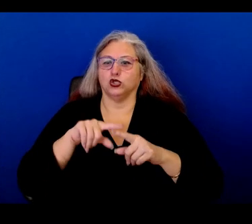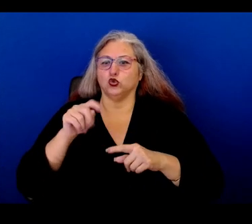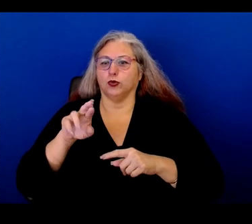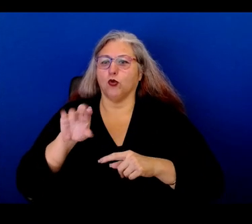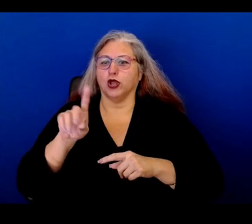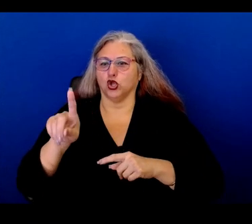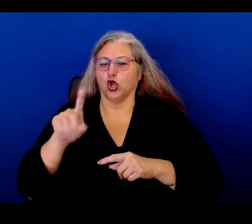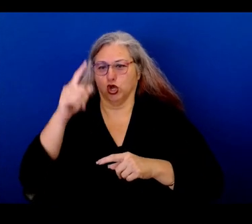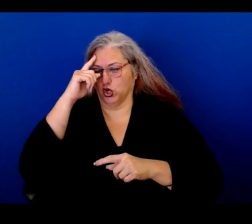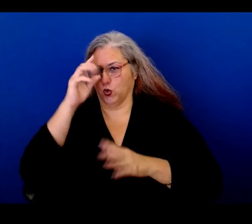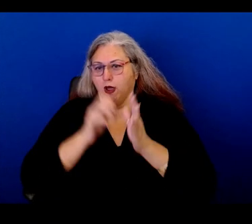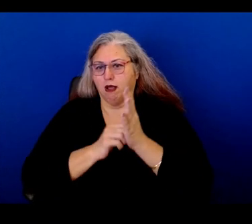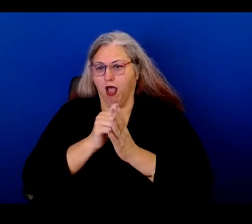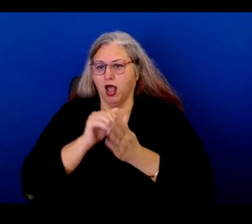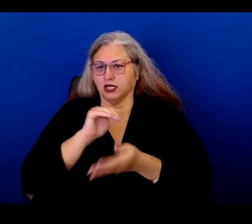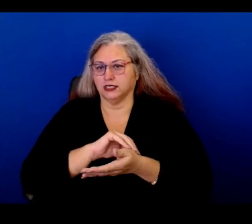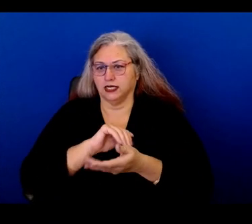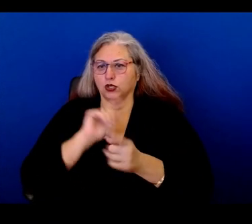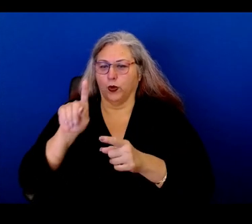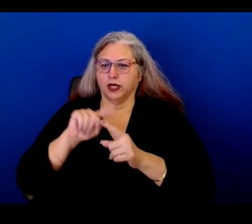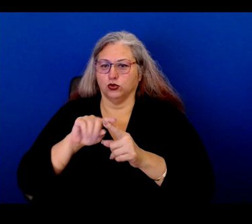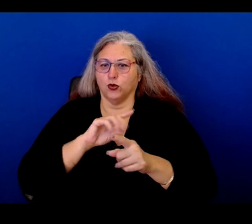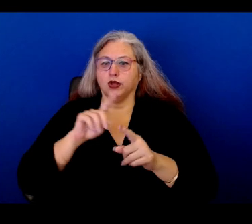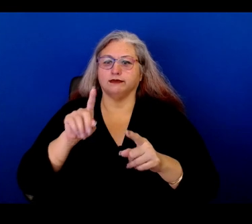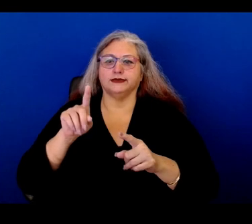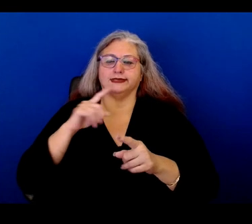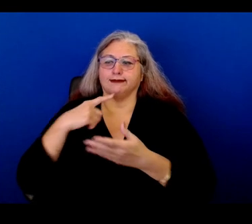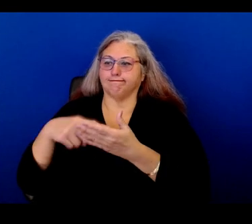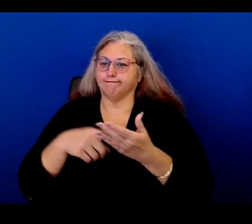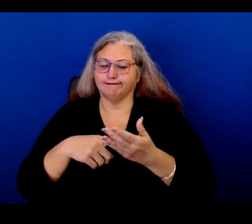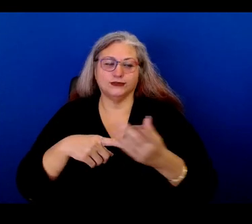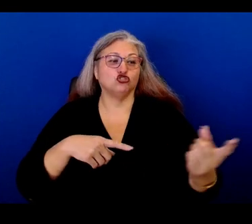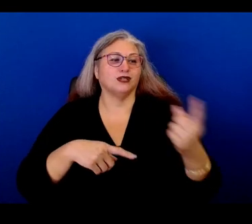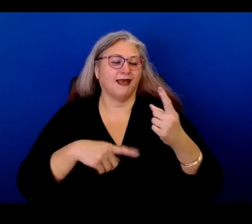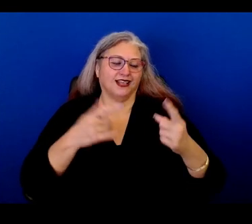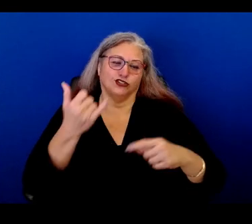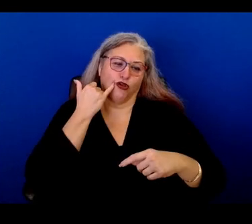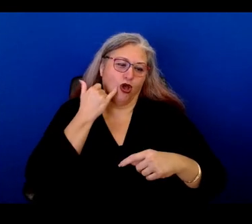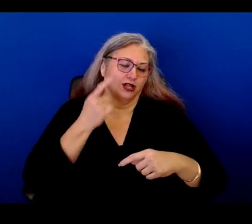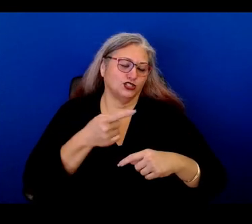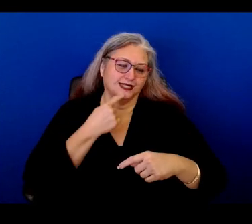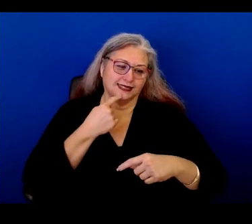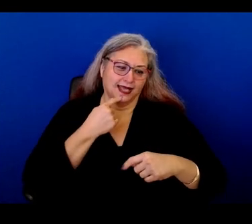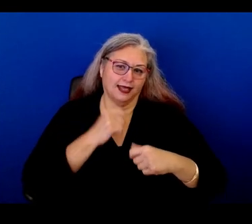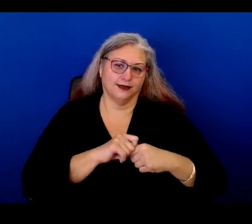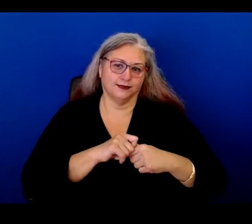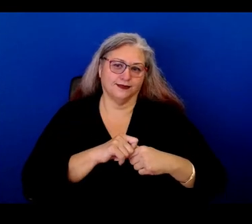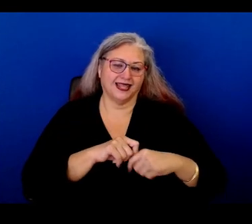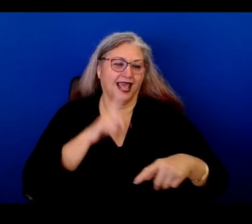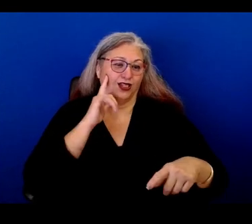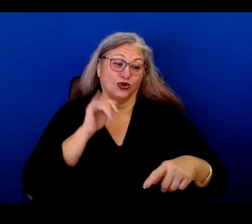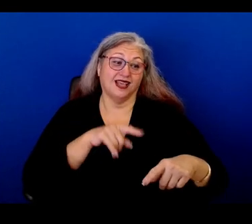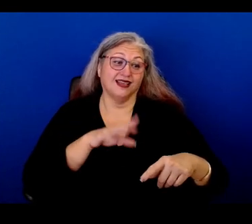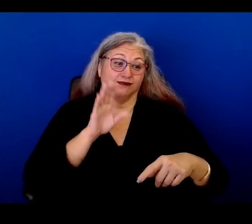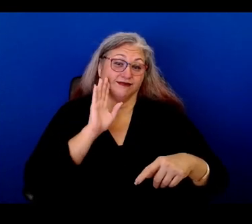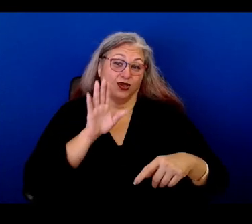Your neuro-oncologist went to tumor board. And came back and she called me and said, "It looks like